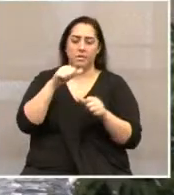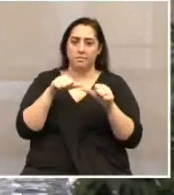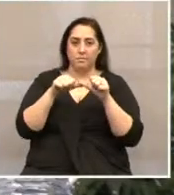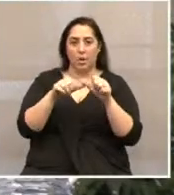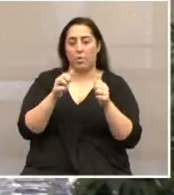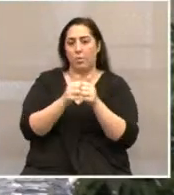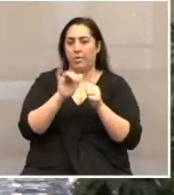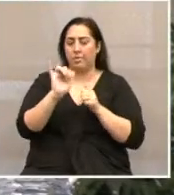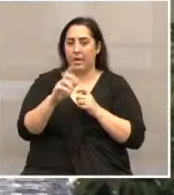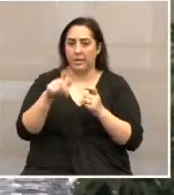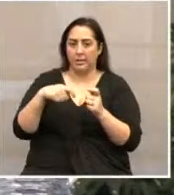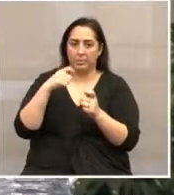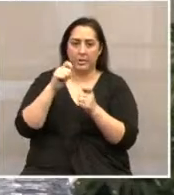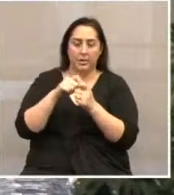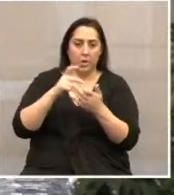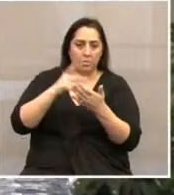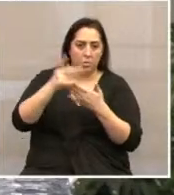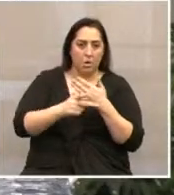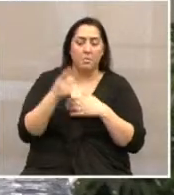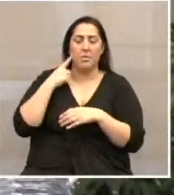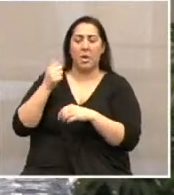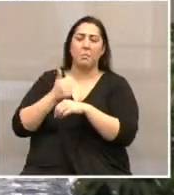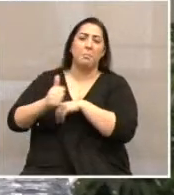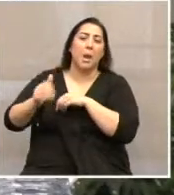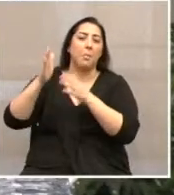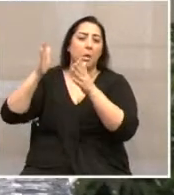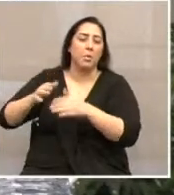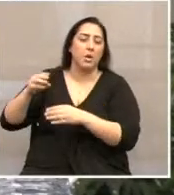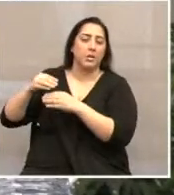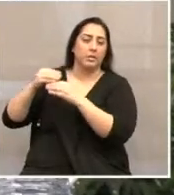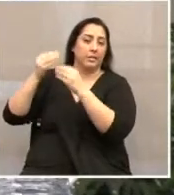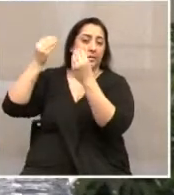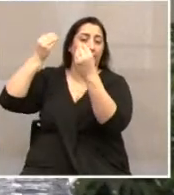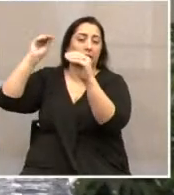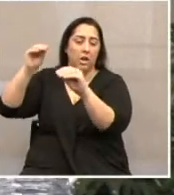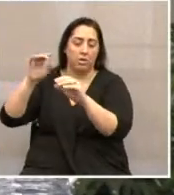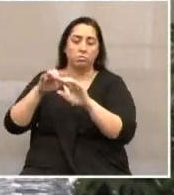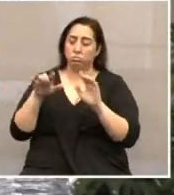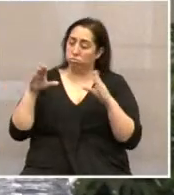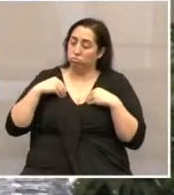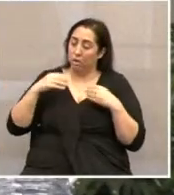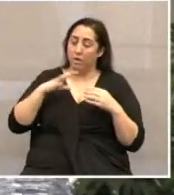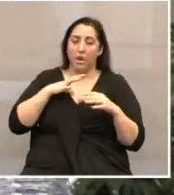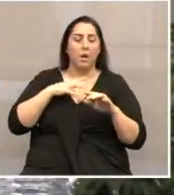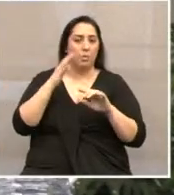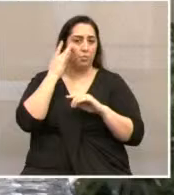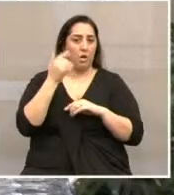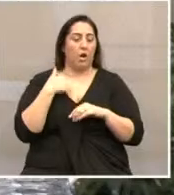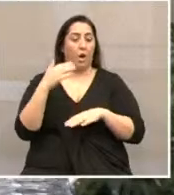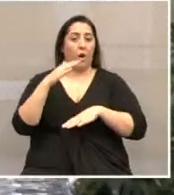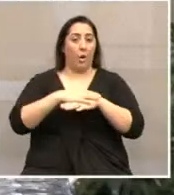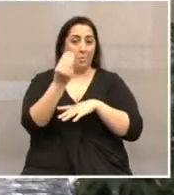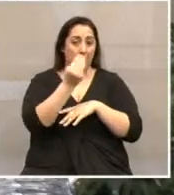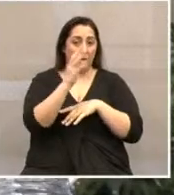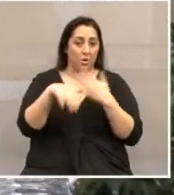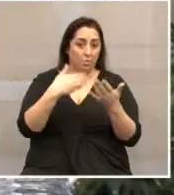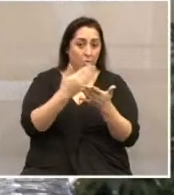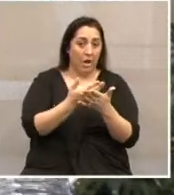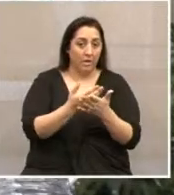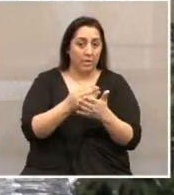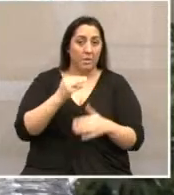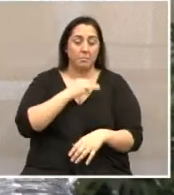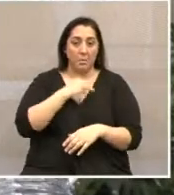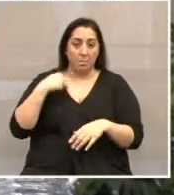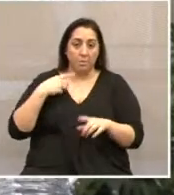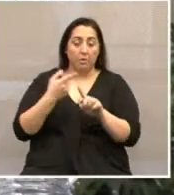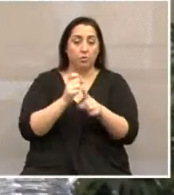anymore. They blamed the salesperson. I accepted it because on Monday, I had a member of the Jewish community